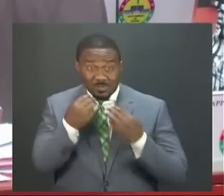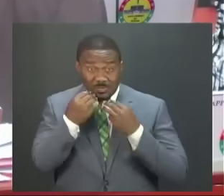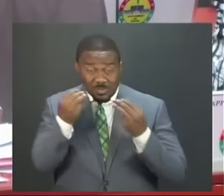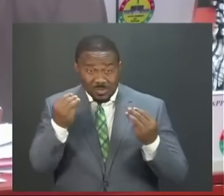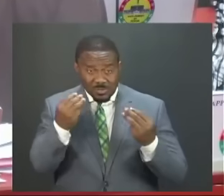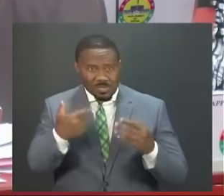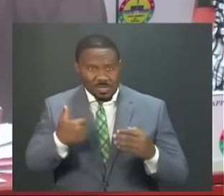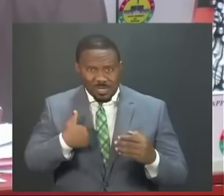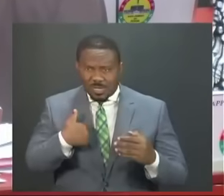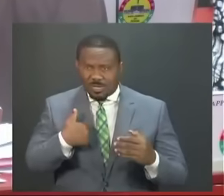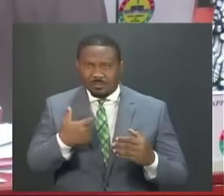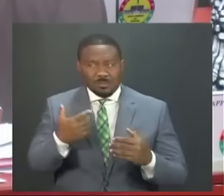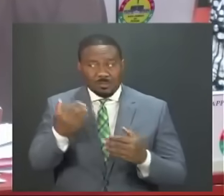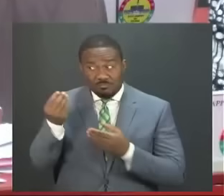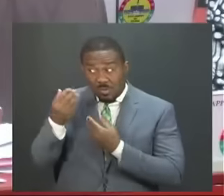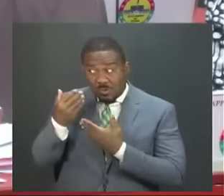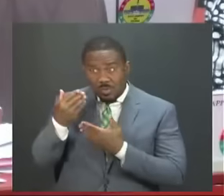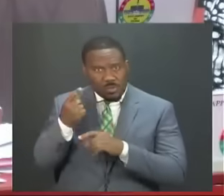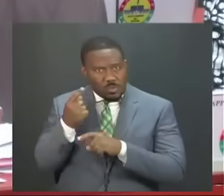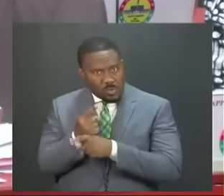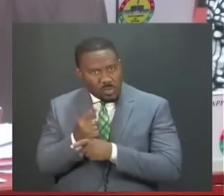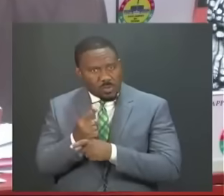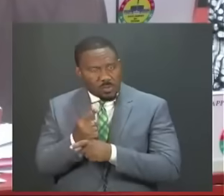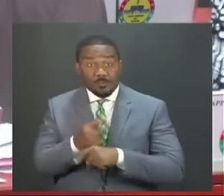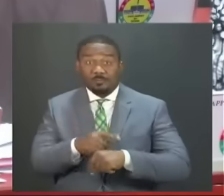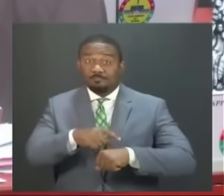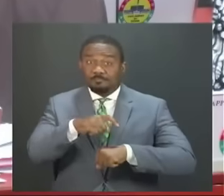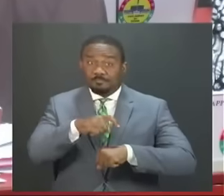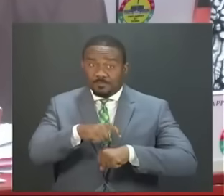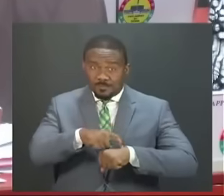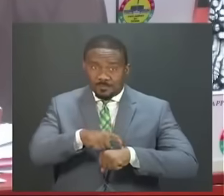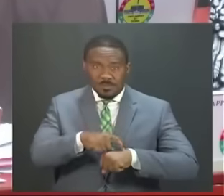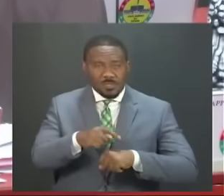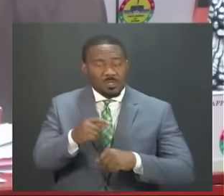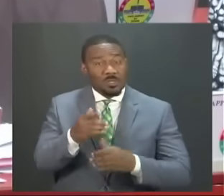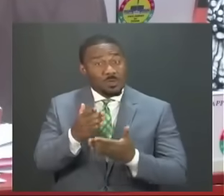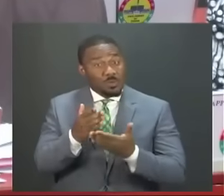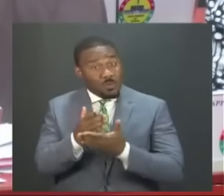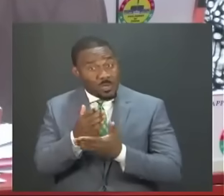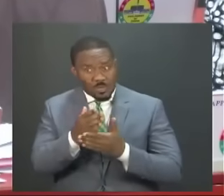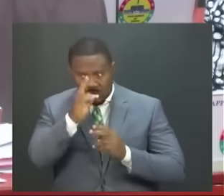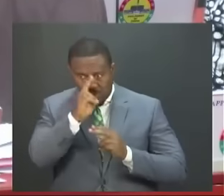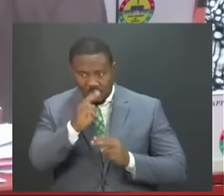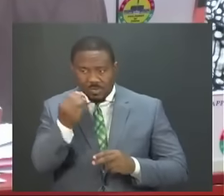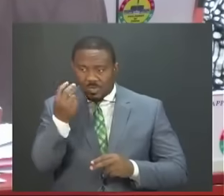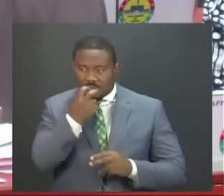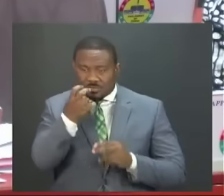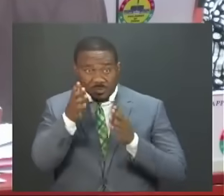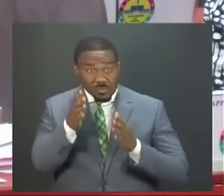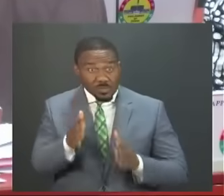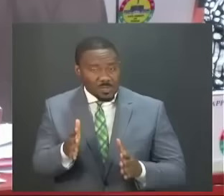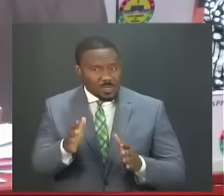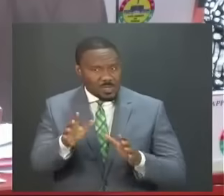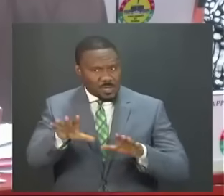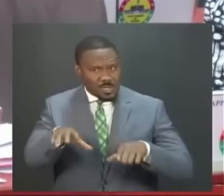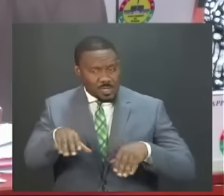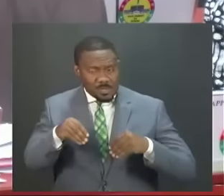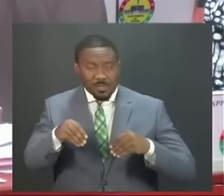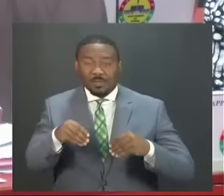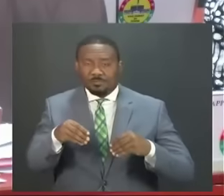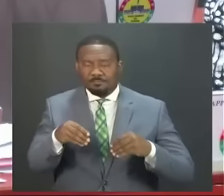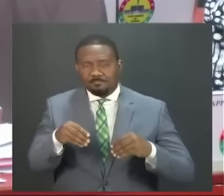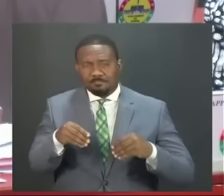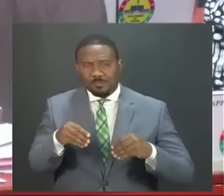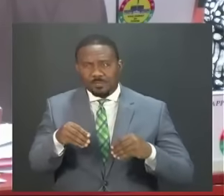am reliably informed that at the time the Right Honorable Speaker admitted the motion, the fact of an action pending at